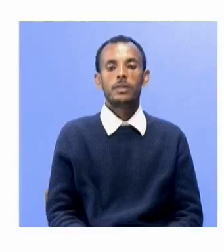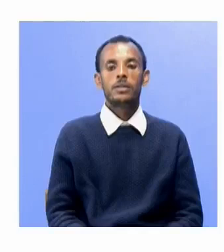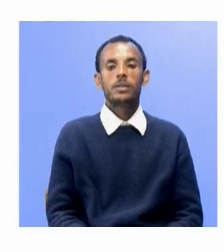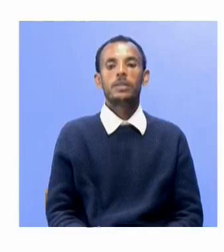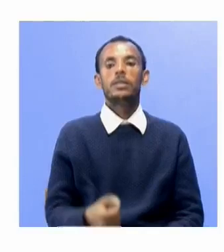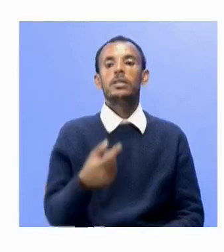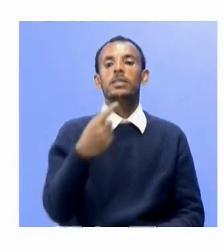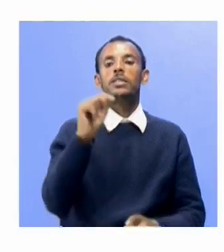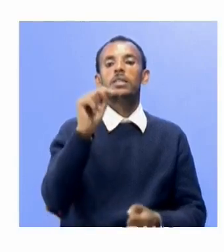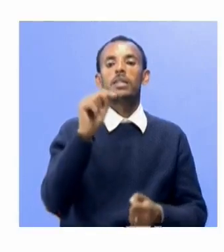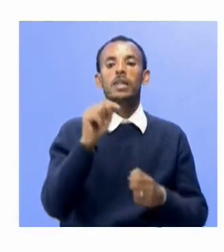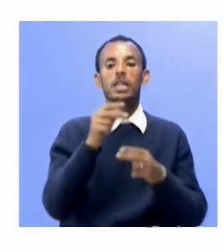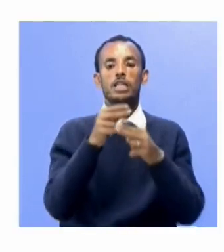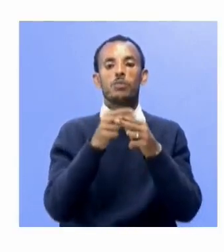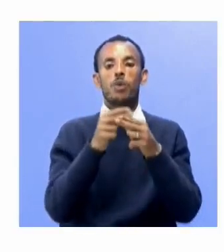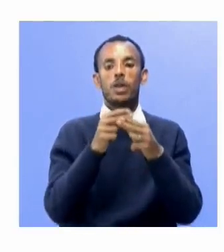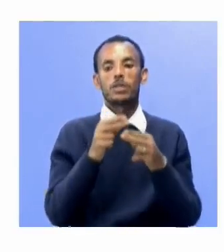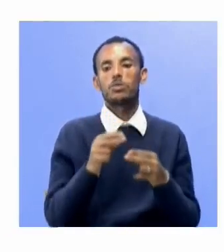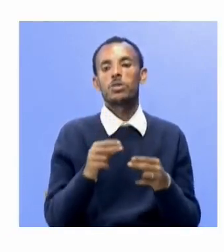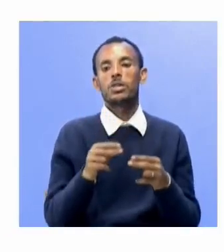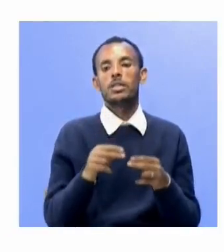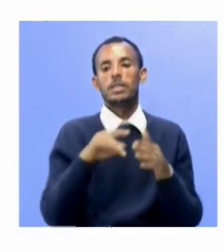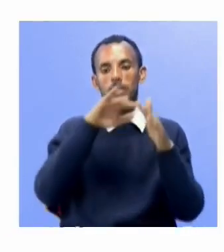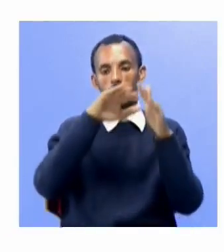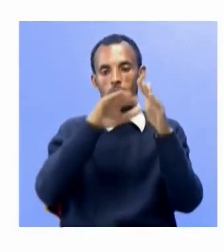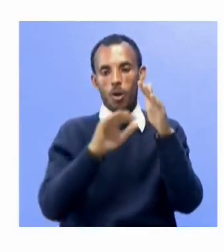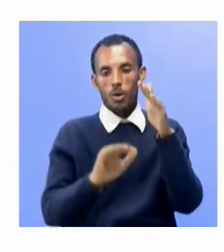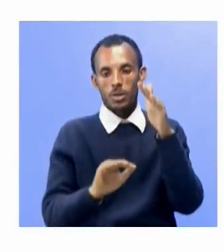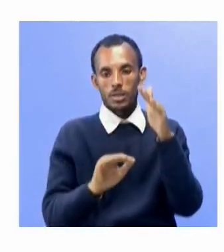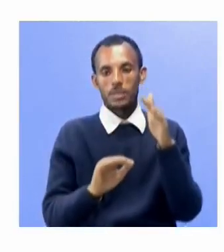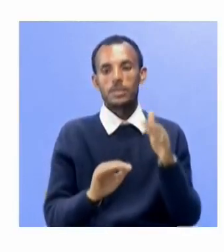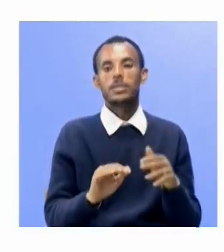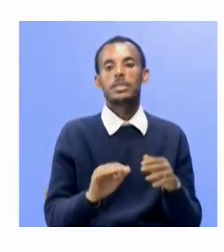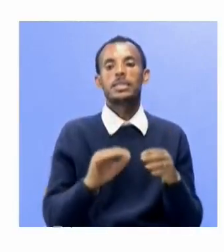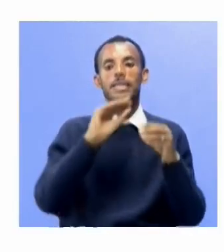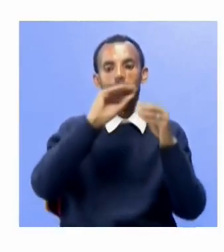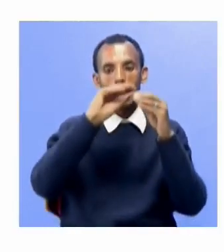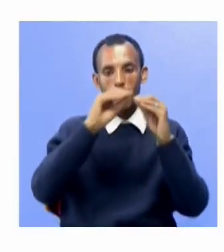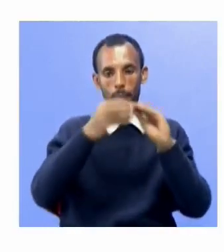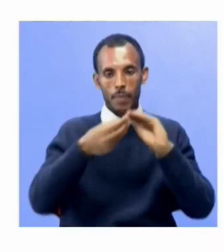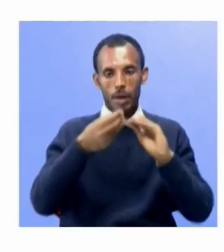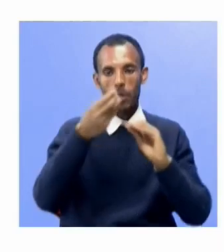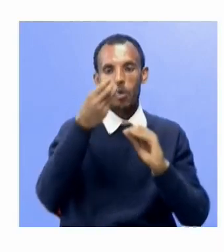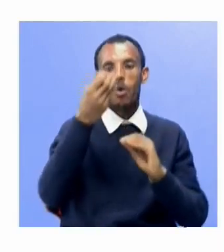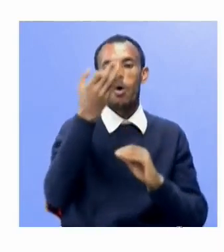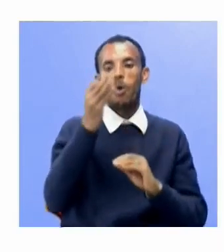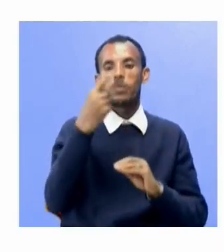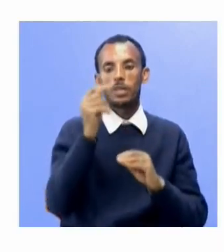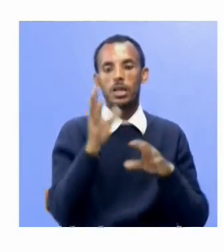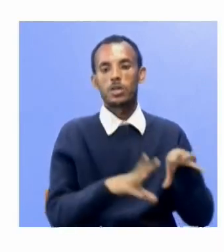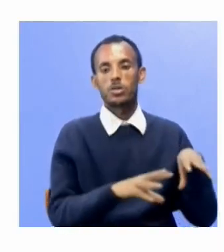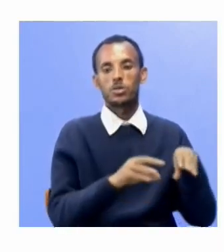smallest number of students or last number of students? Last